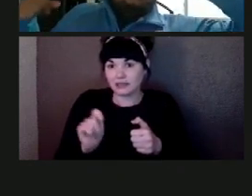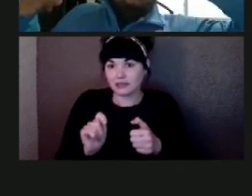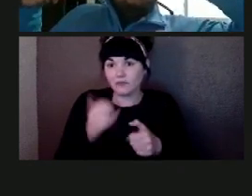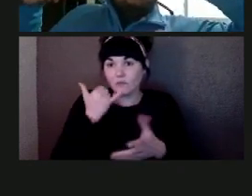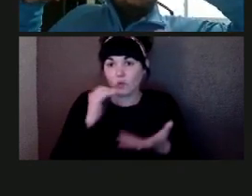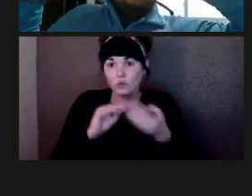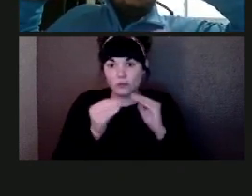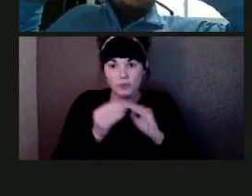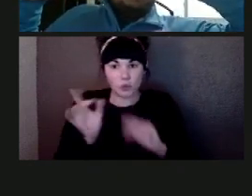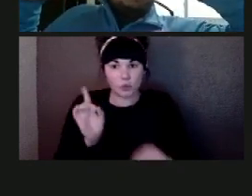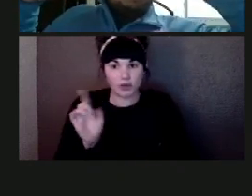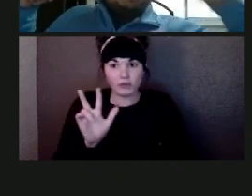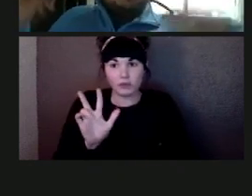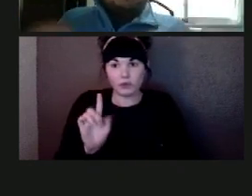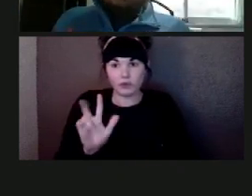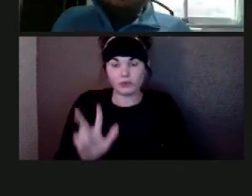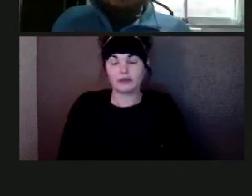313.